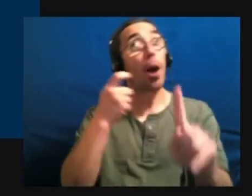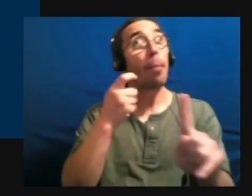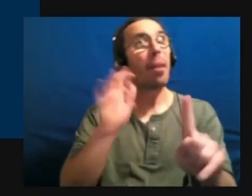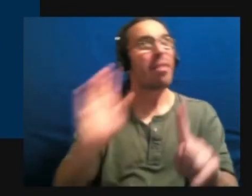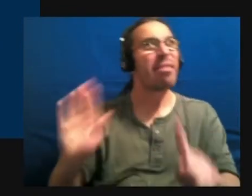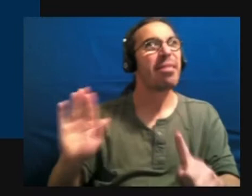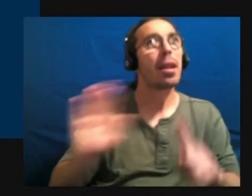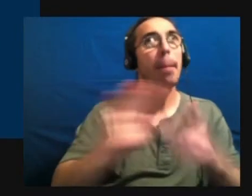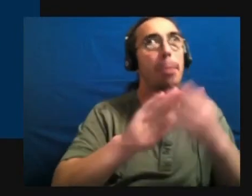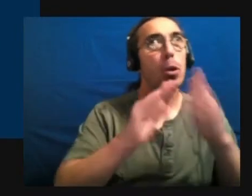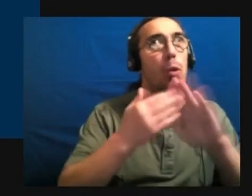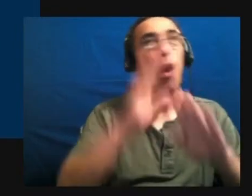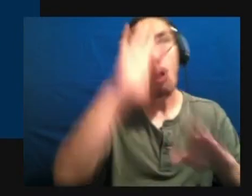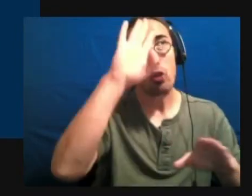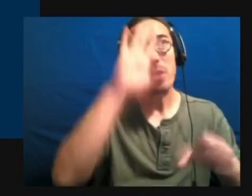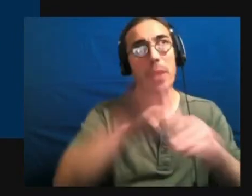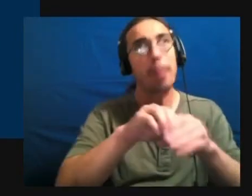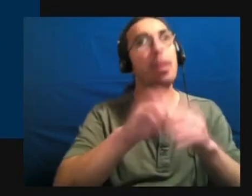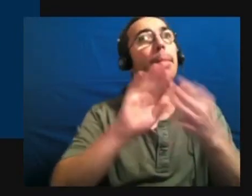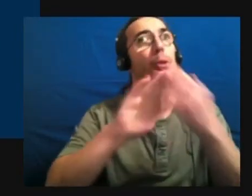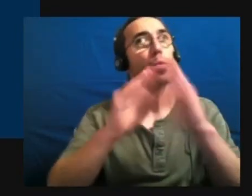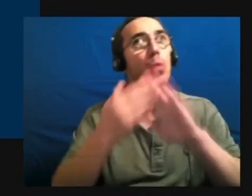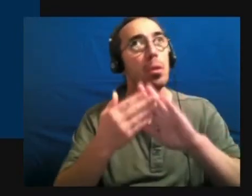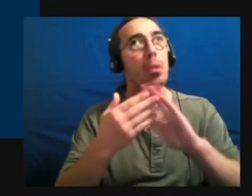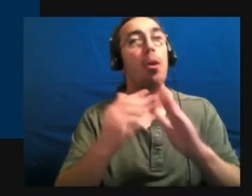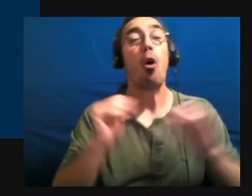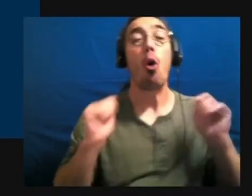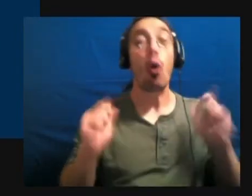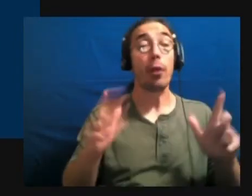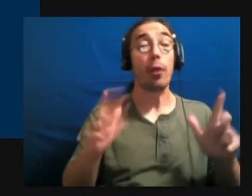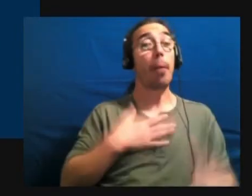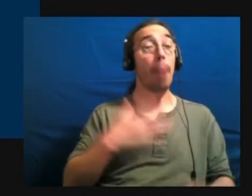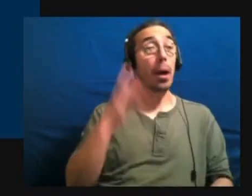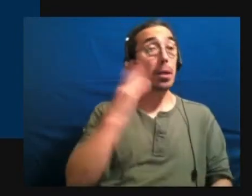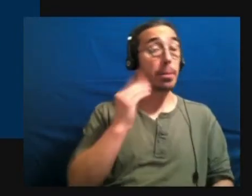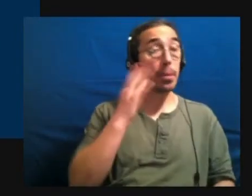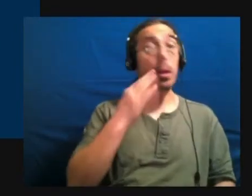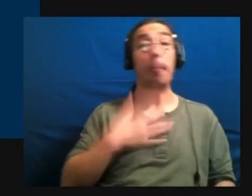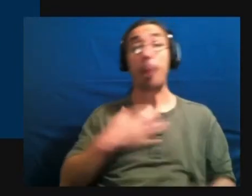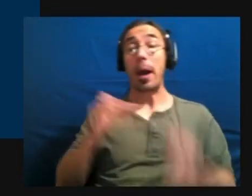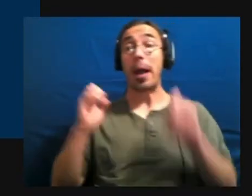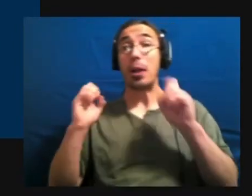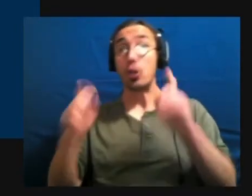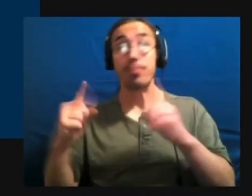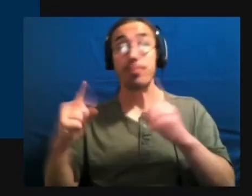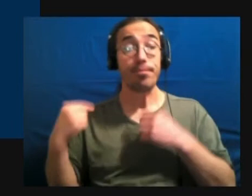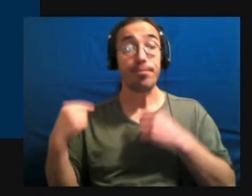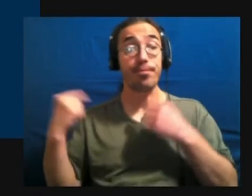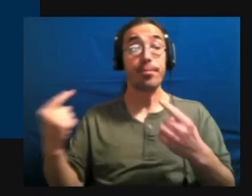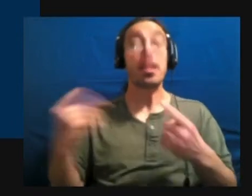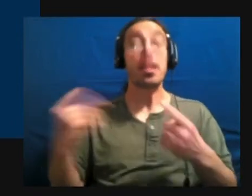all that education and all that real time working with autistic